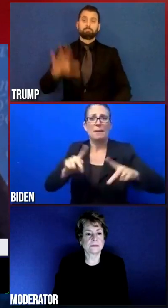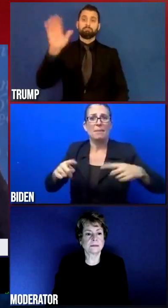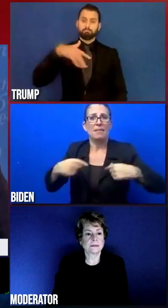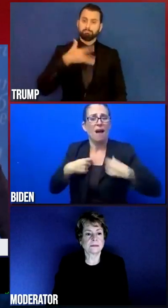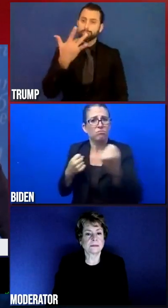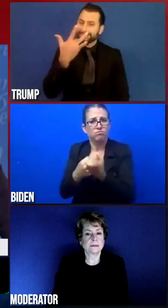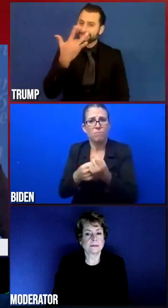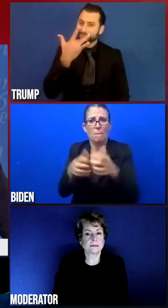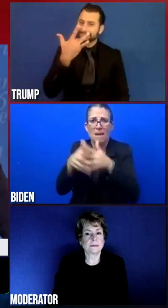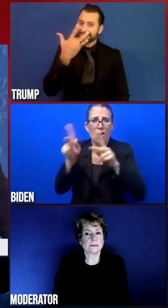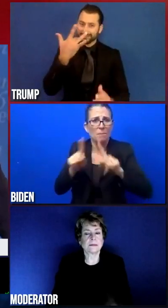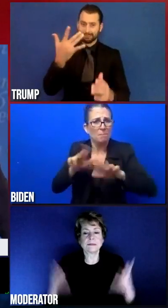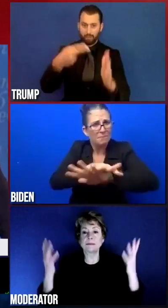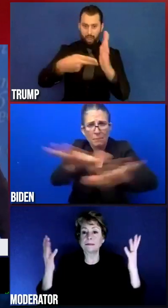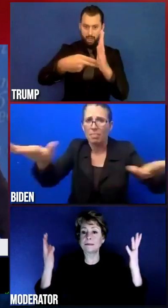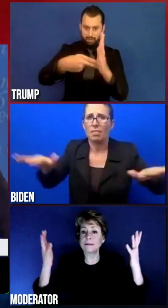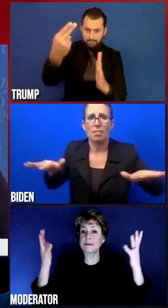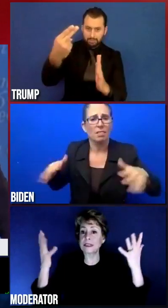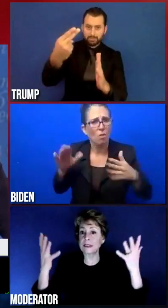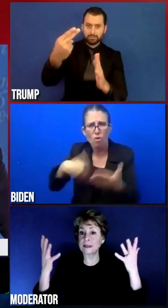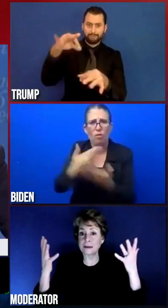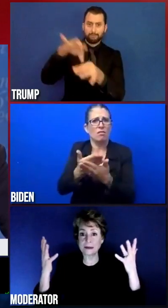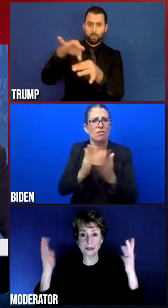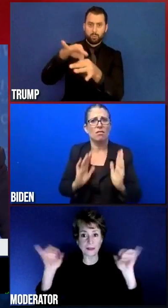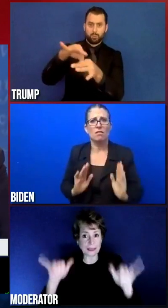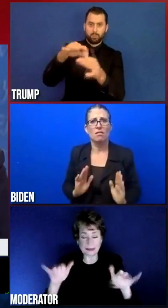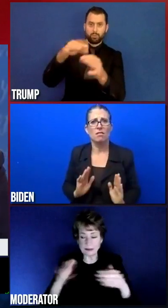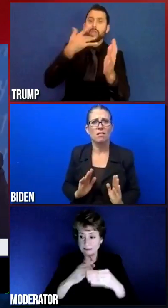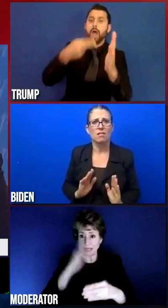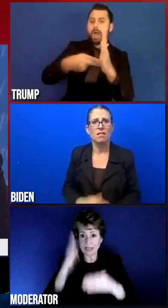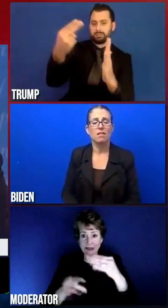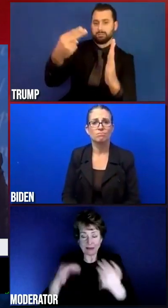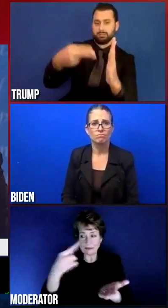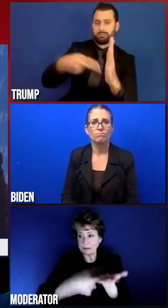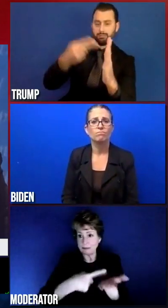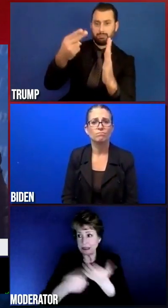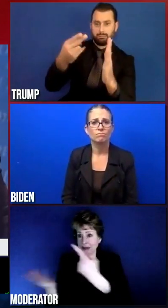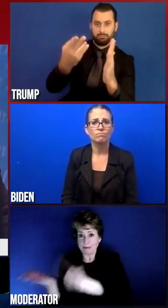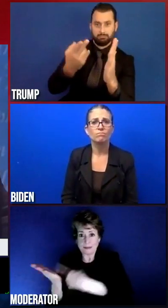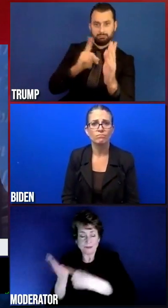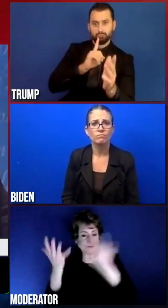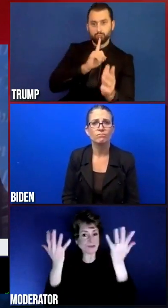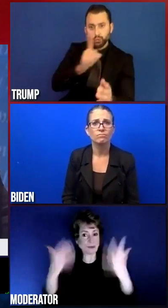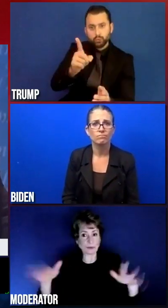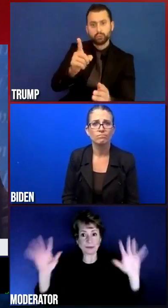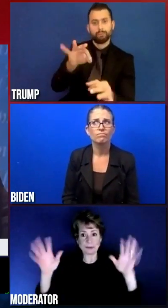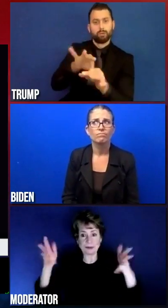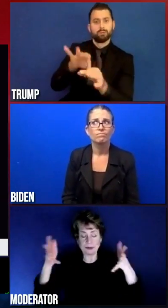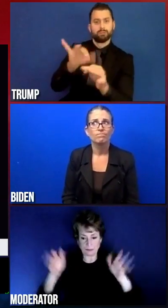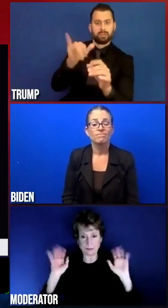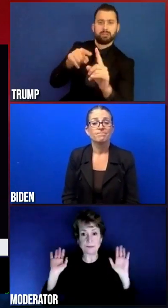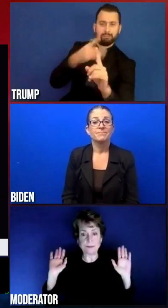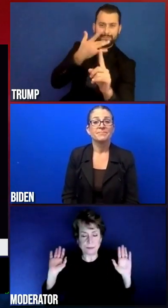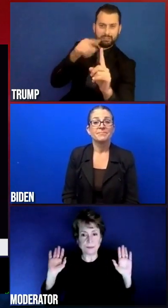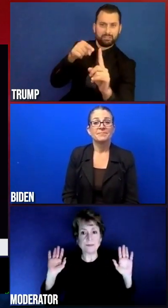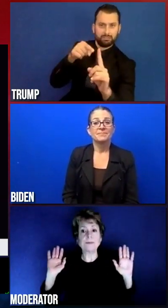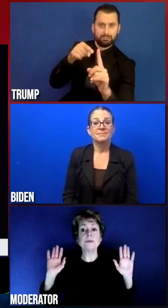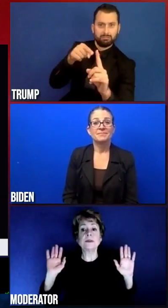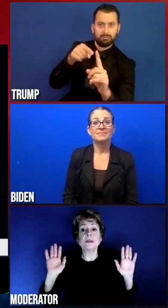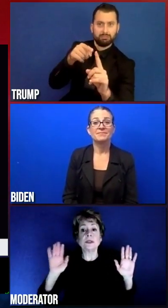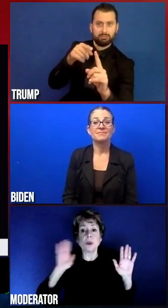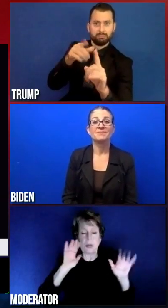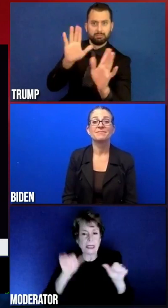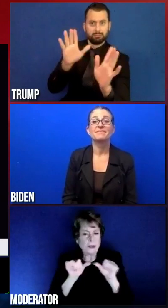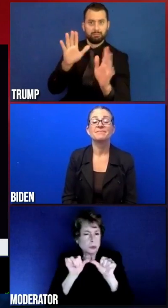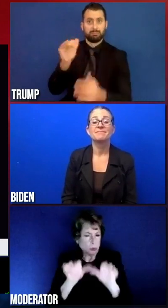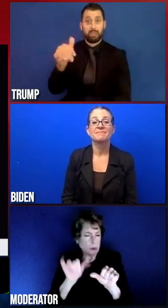that's the end of it? This is the end of this debate? Honest ballot count. We're going to leave it there. To be continued as in more